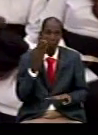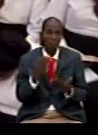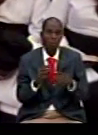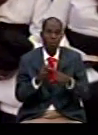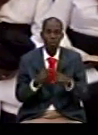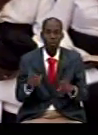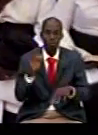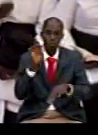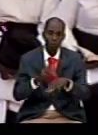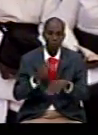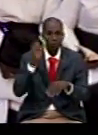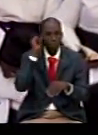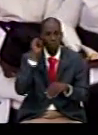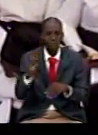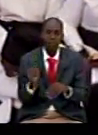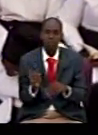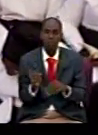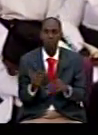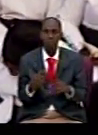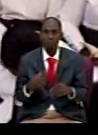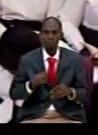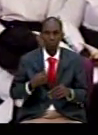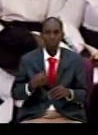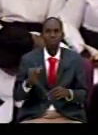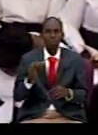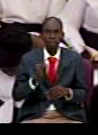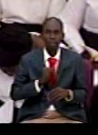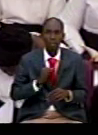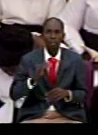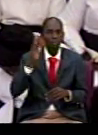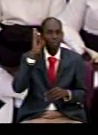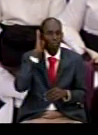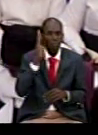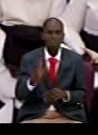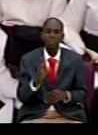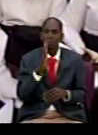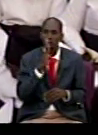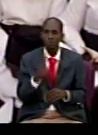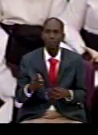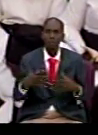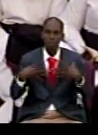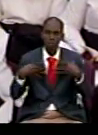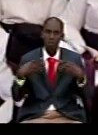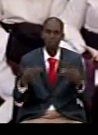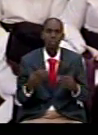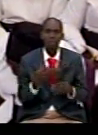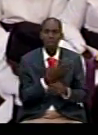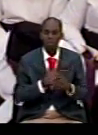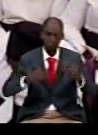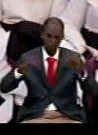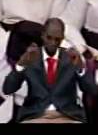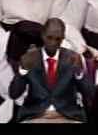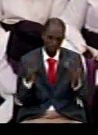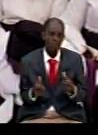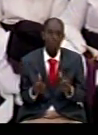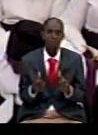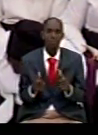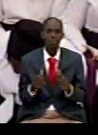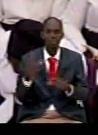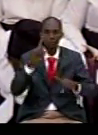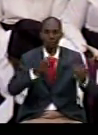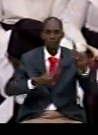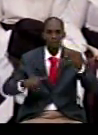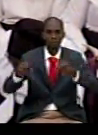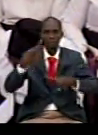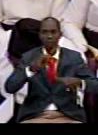touch his clothes, I shall be whole. And straightway, somebody